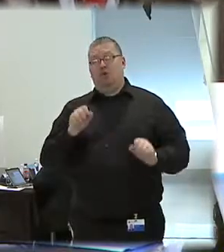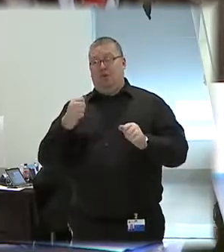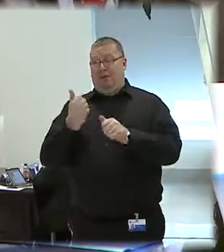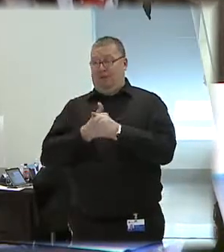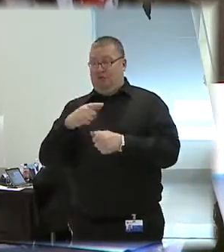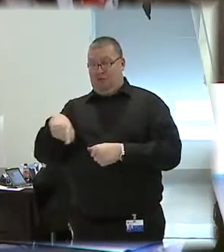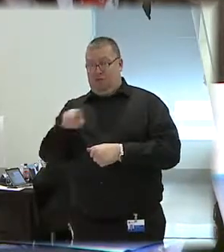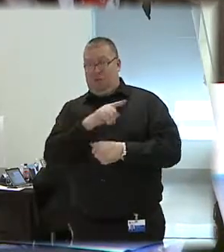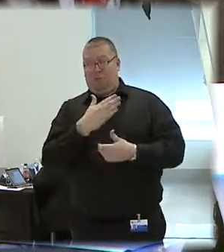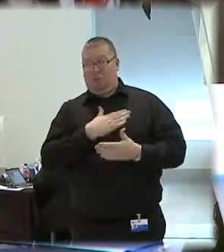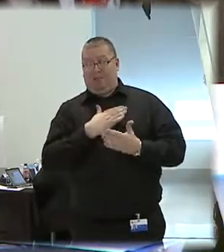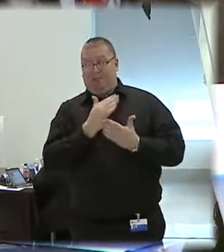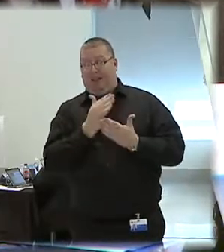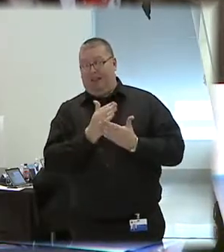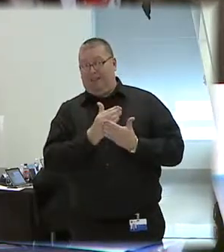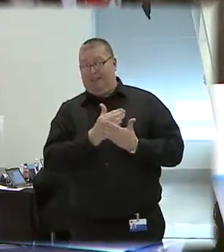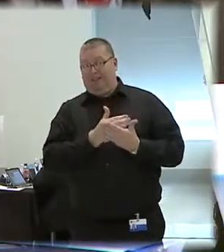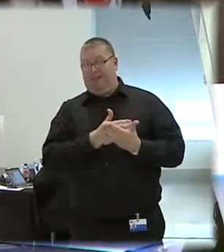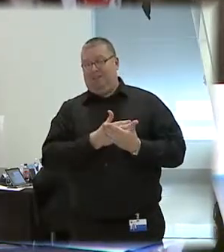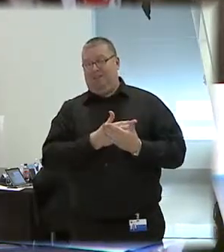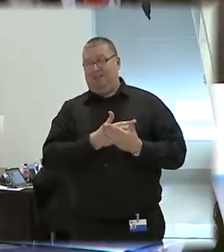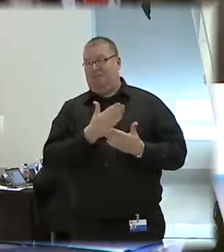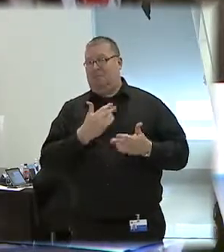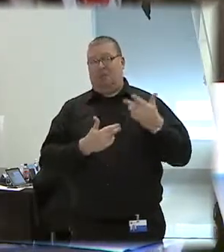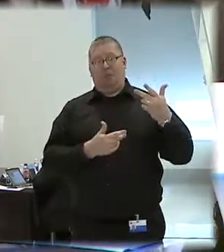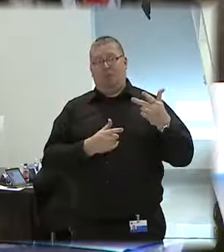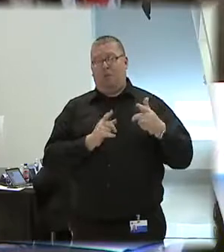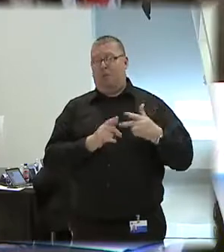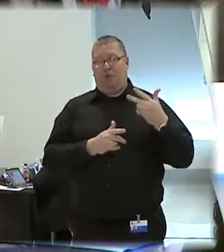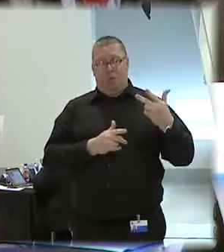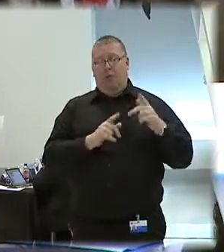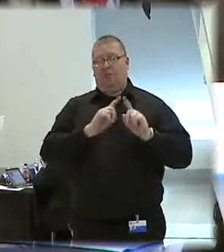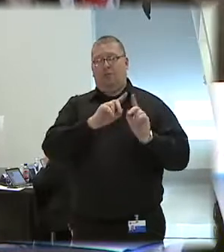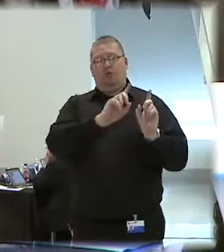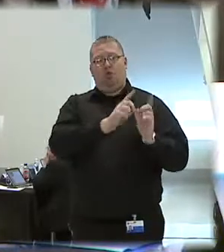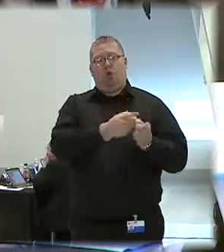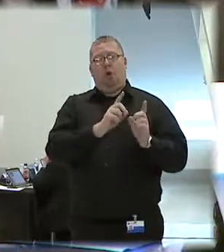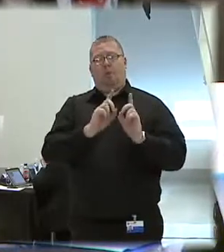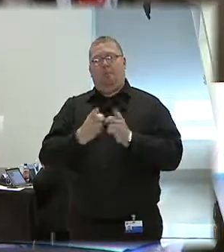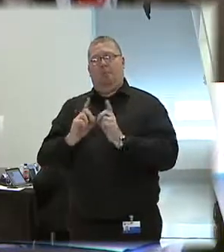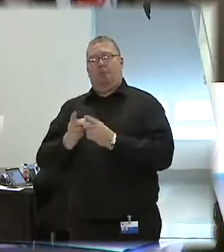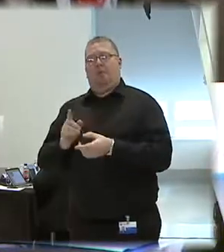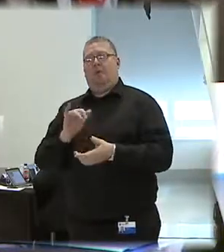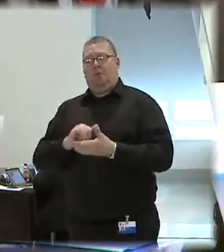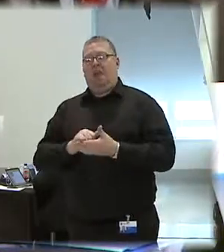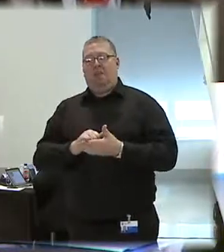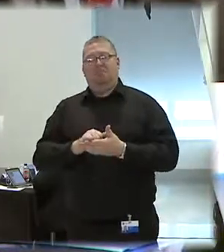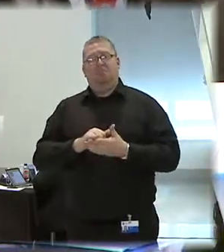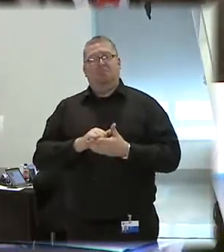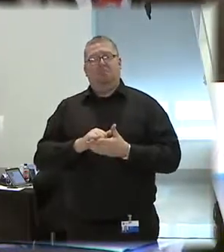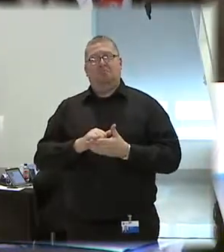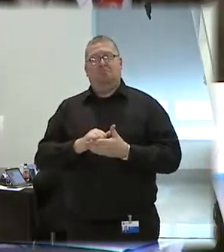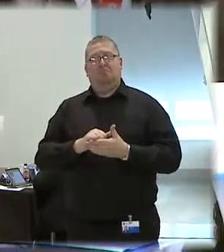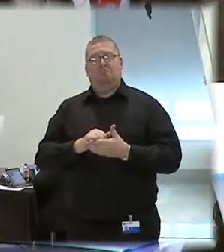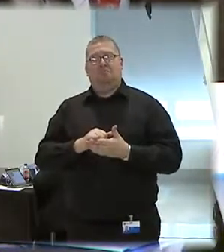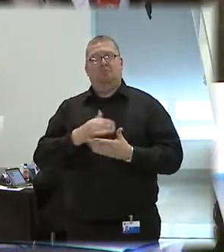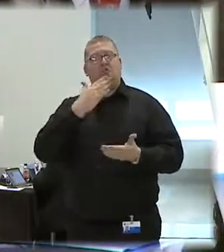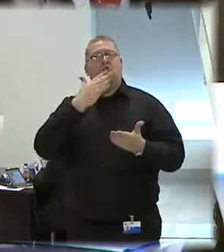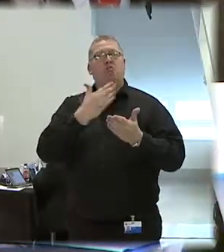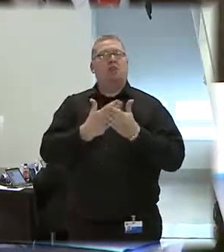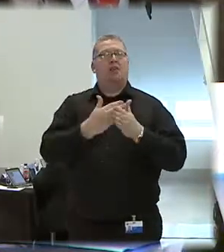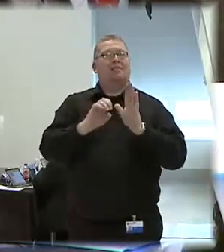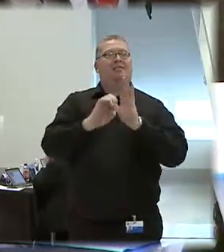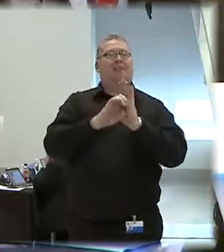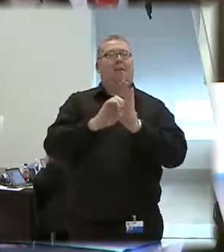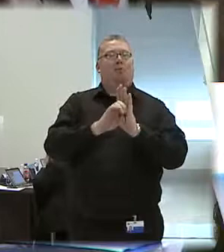you list at least 3 departments that are well on their way to establishing